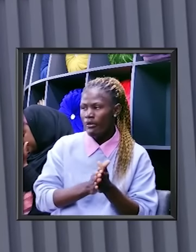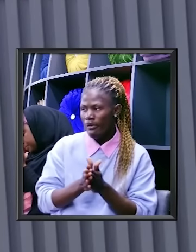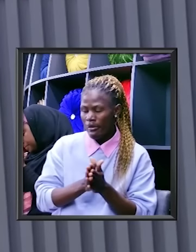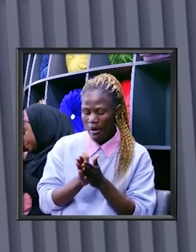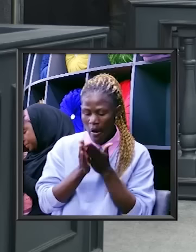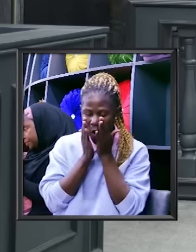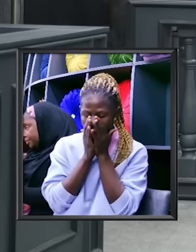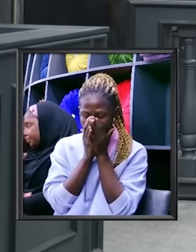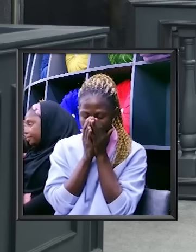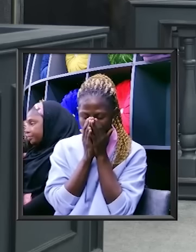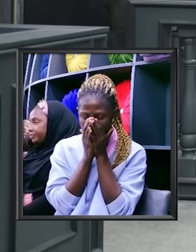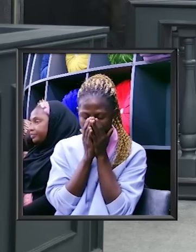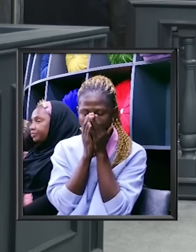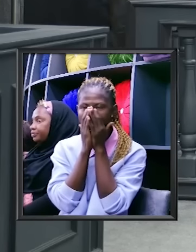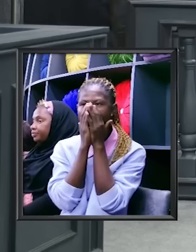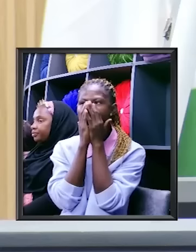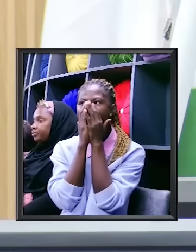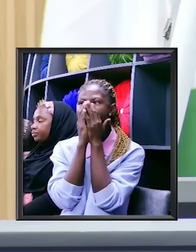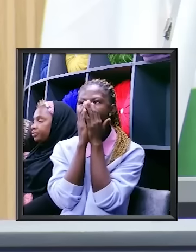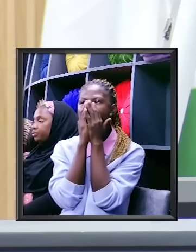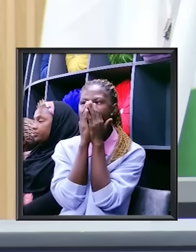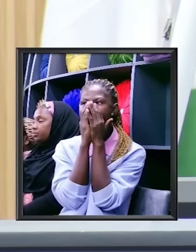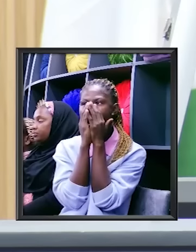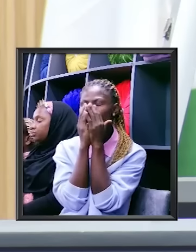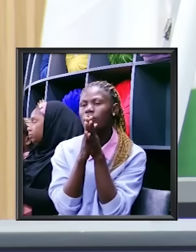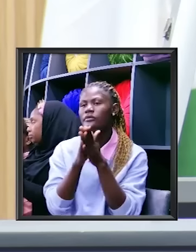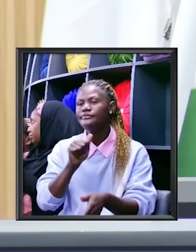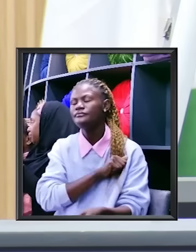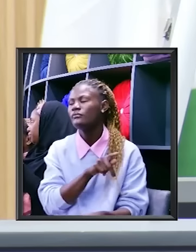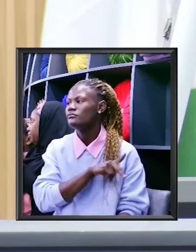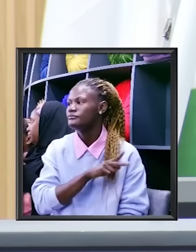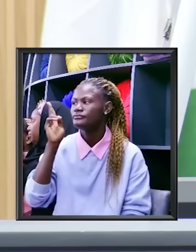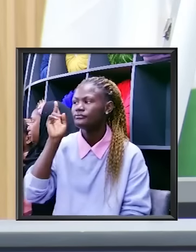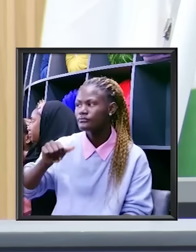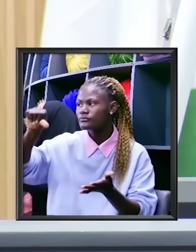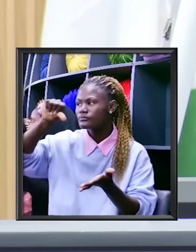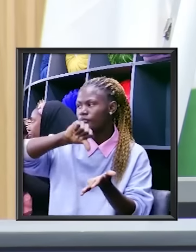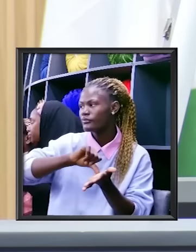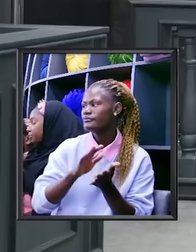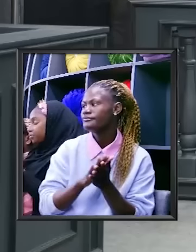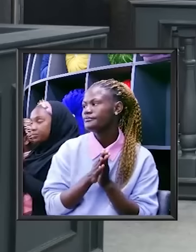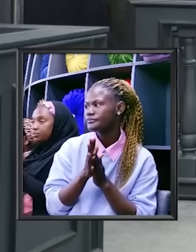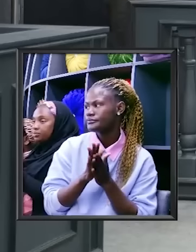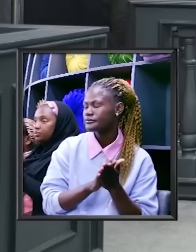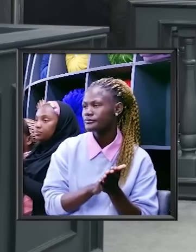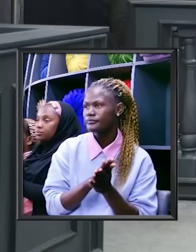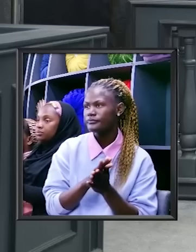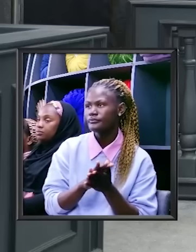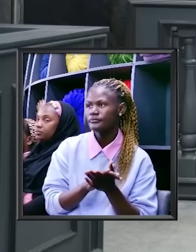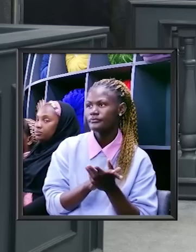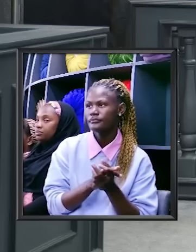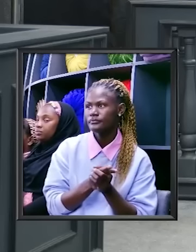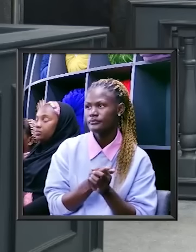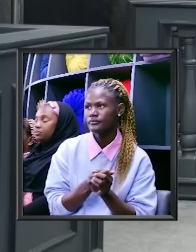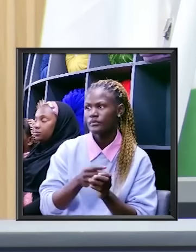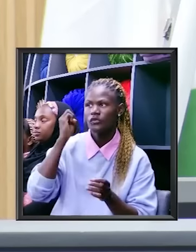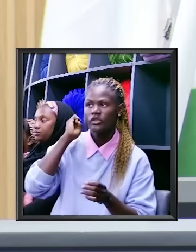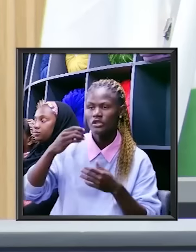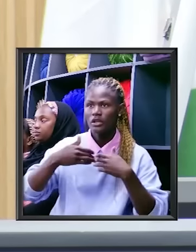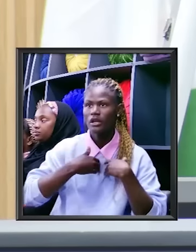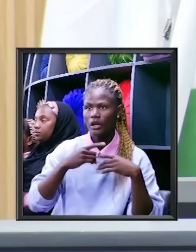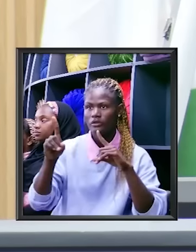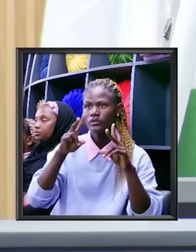mommy. Abe, make we appreciate Madam Savicom again. she has really done well.